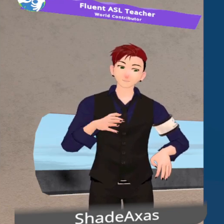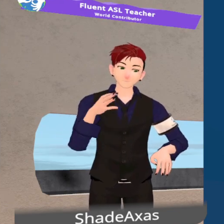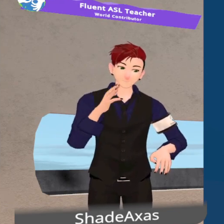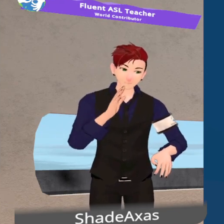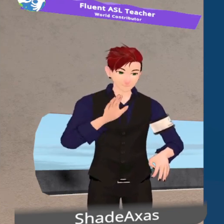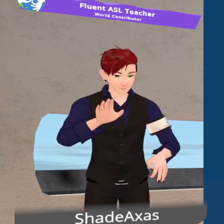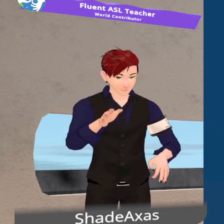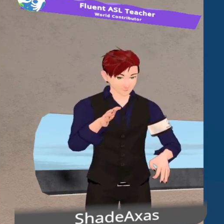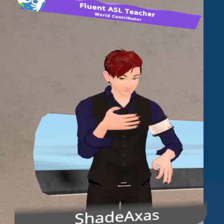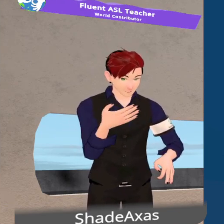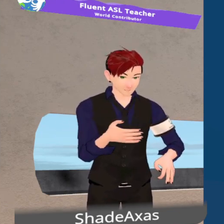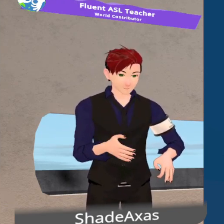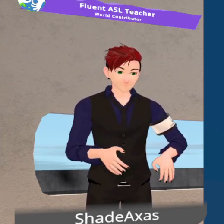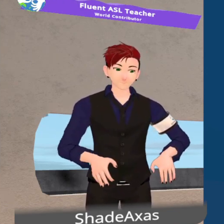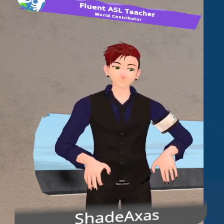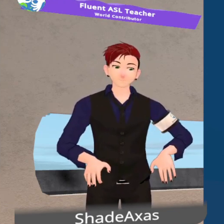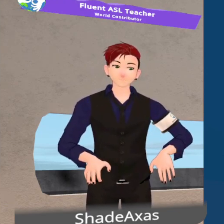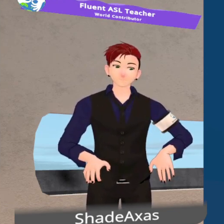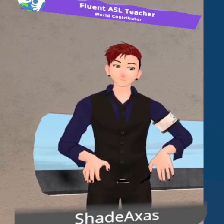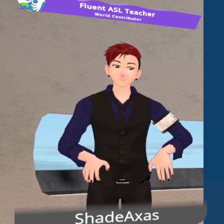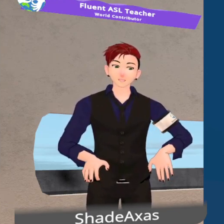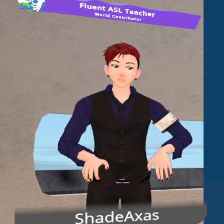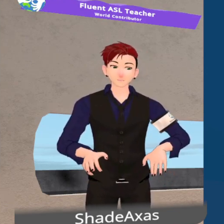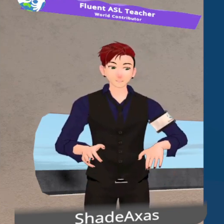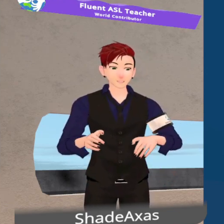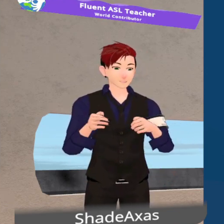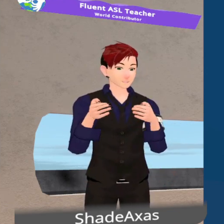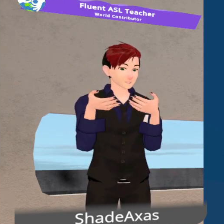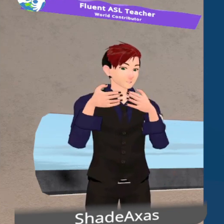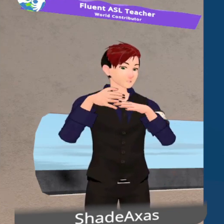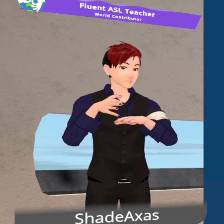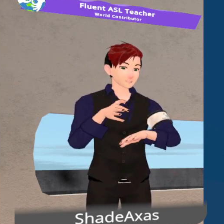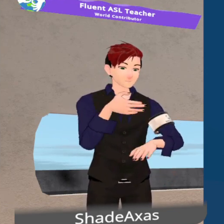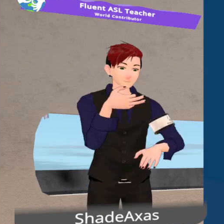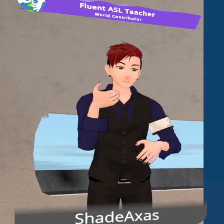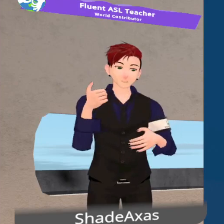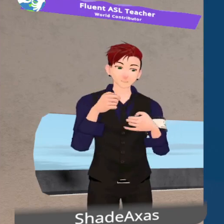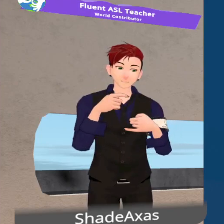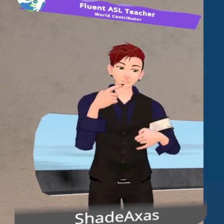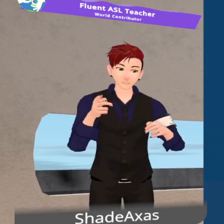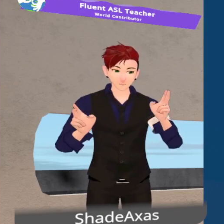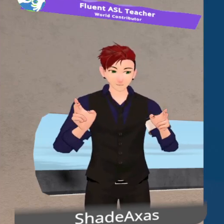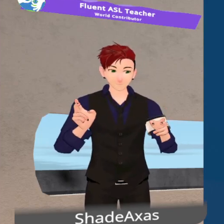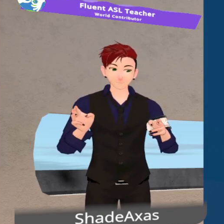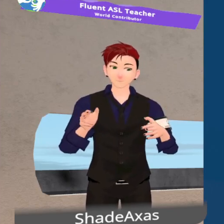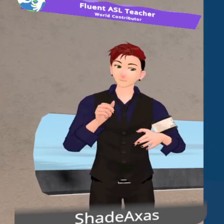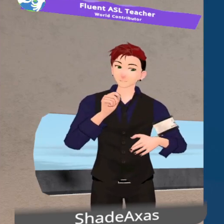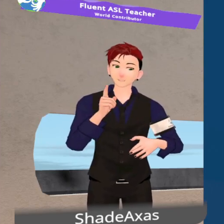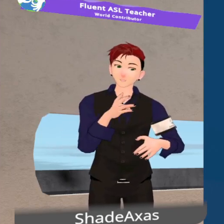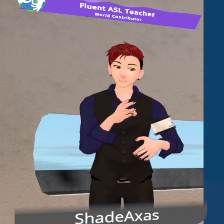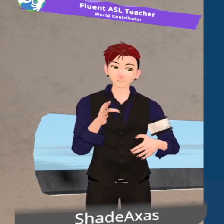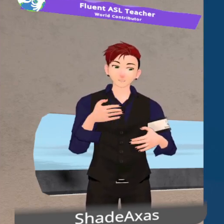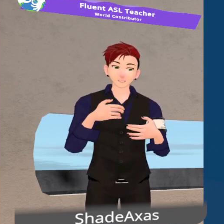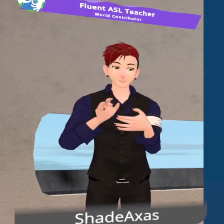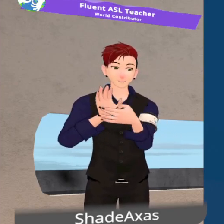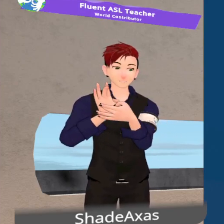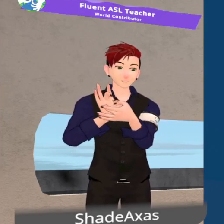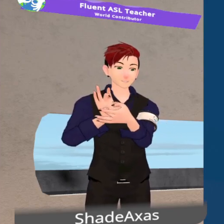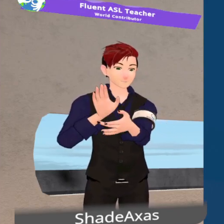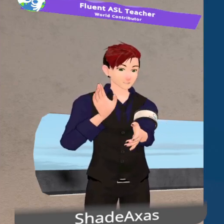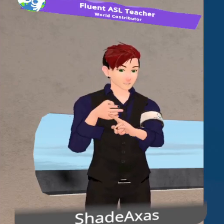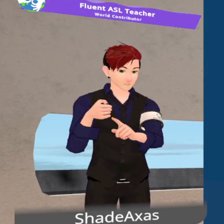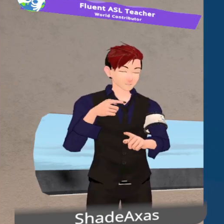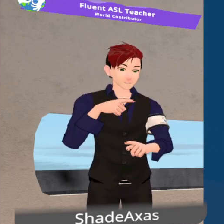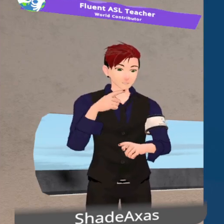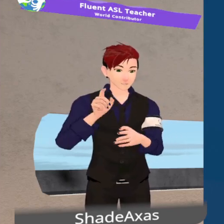well, speak well, and can get along better with the hearing people, and don't typically have that